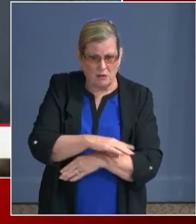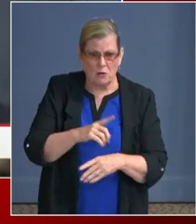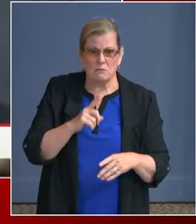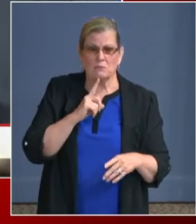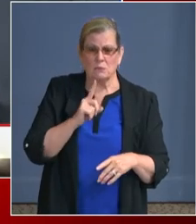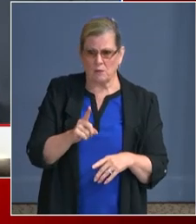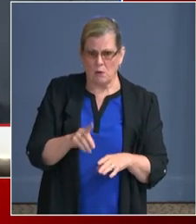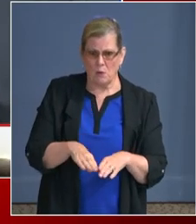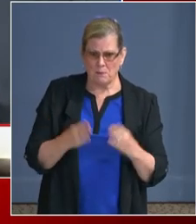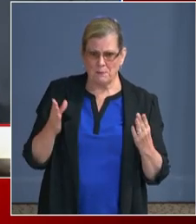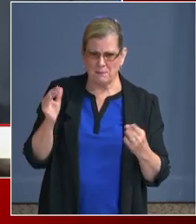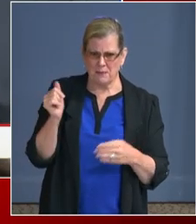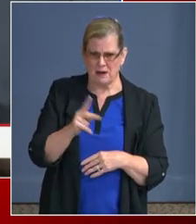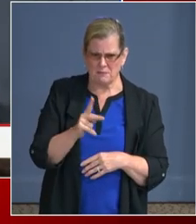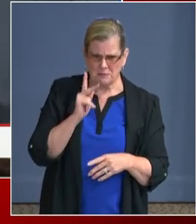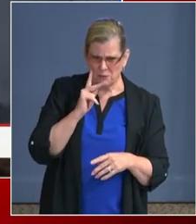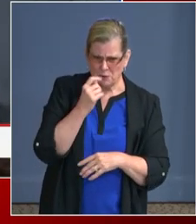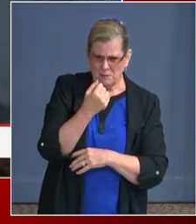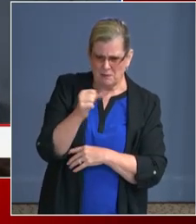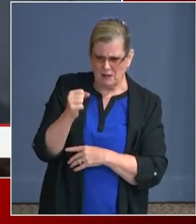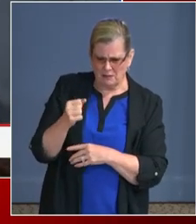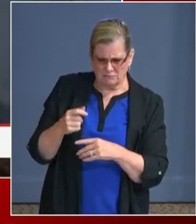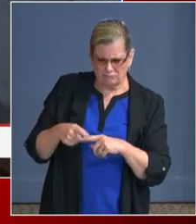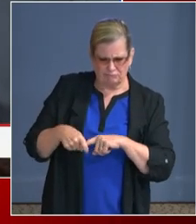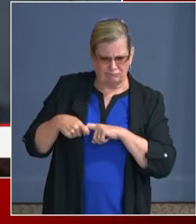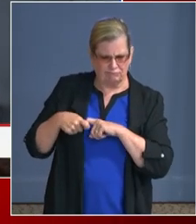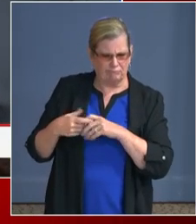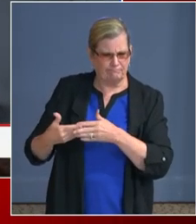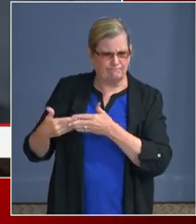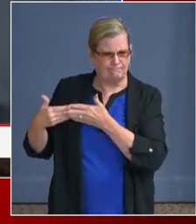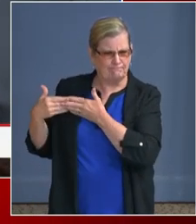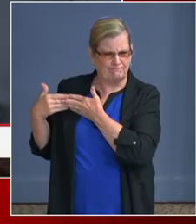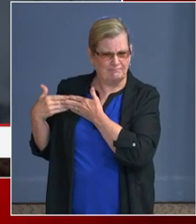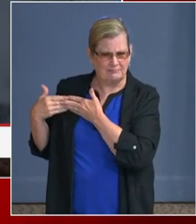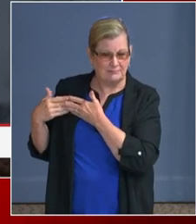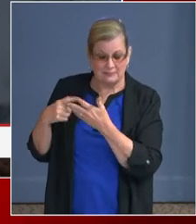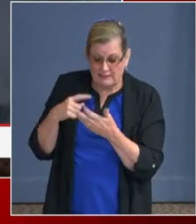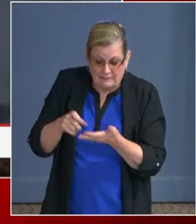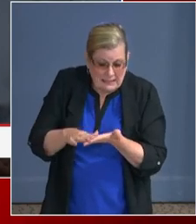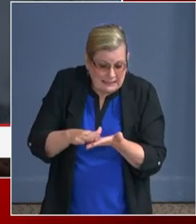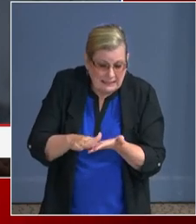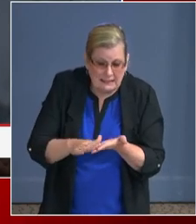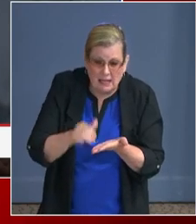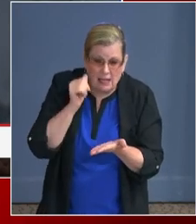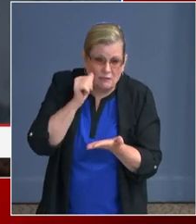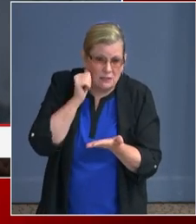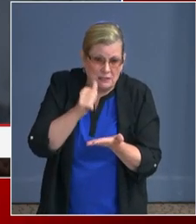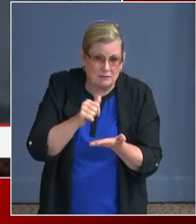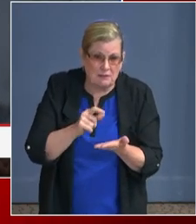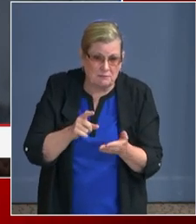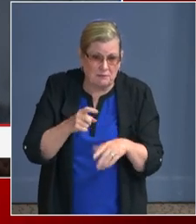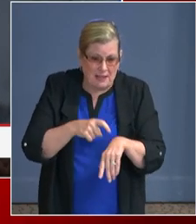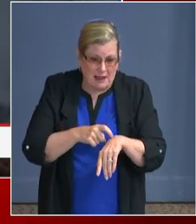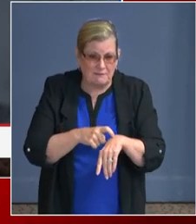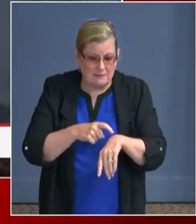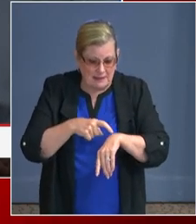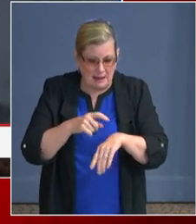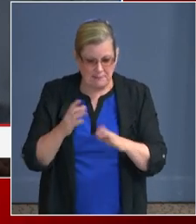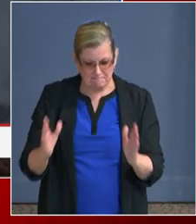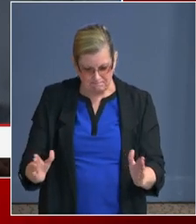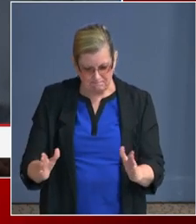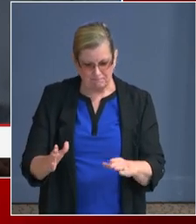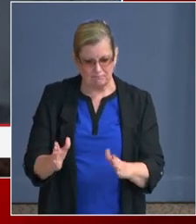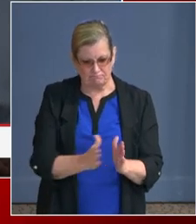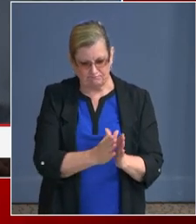up, and a lot of those protesters were held back by MPD. We have to clean it every day. So there will be a period of time where anything that has